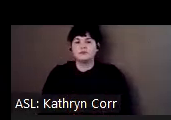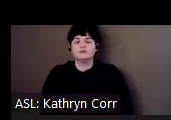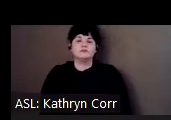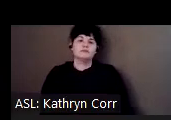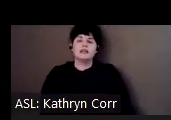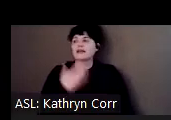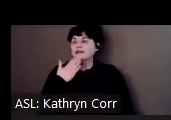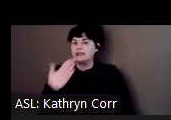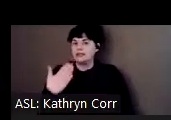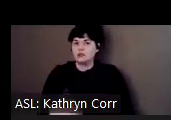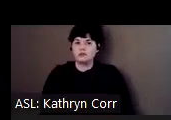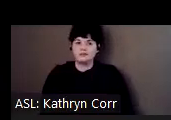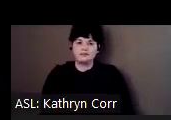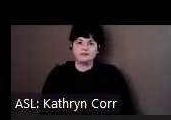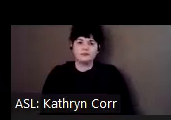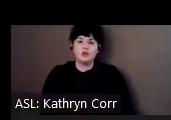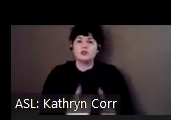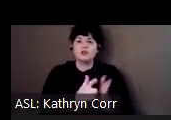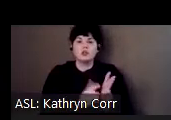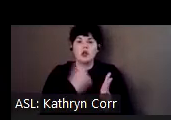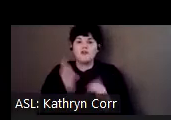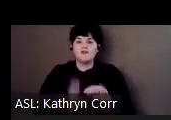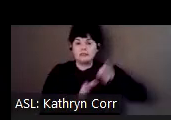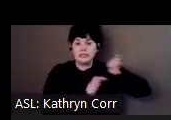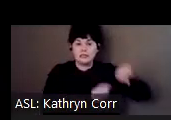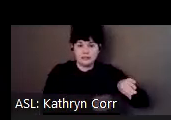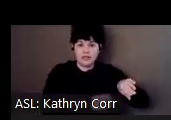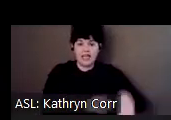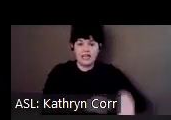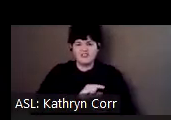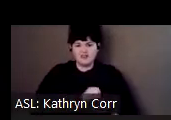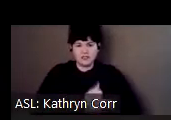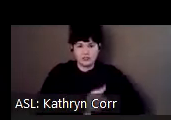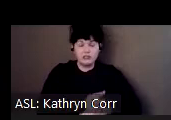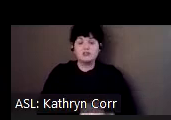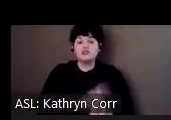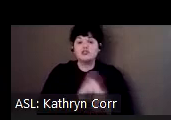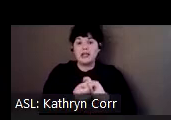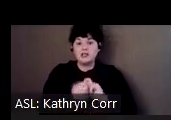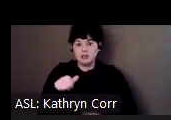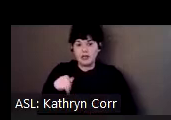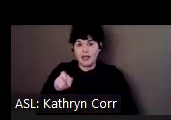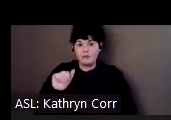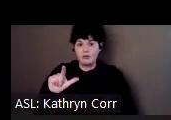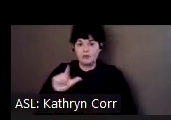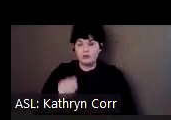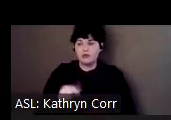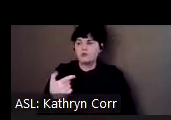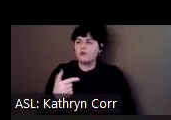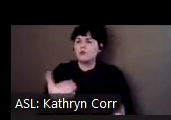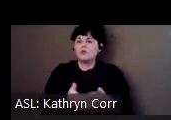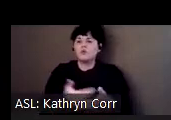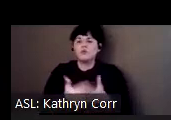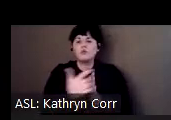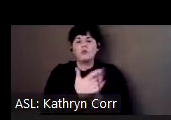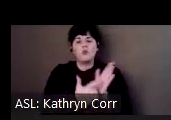you. The law for setting aside convictions in Michigan changed in April 2021. The new law allows for a